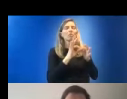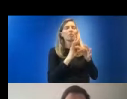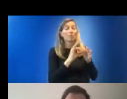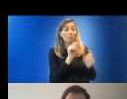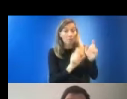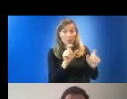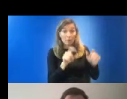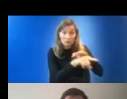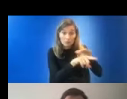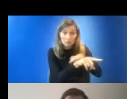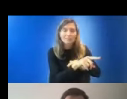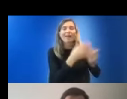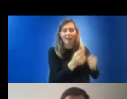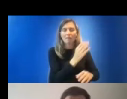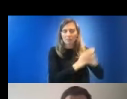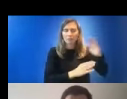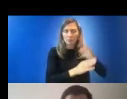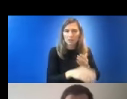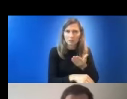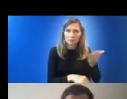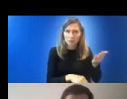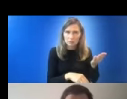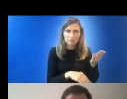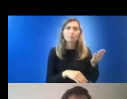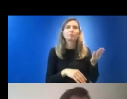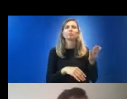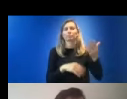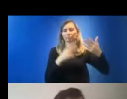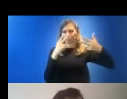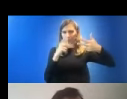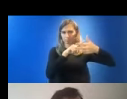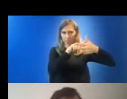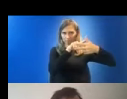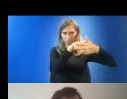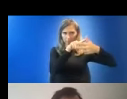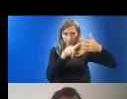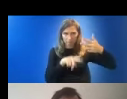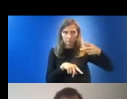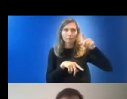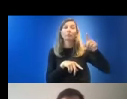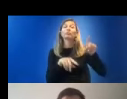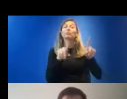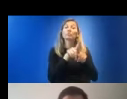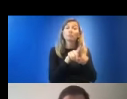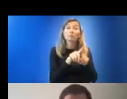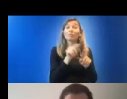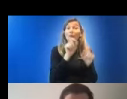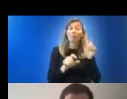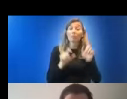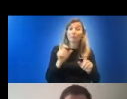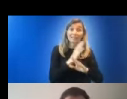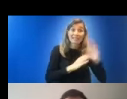seekers, internally displaced persons with disabilities, and stateless persons